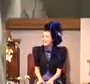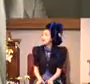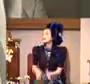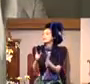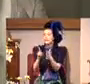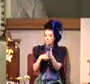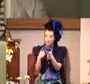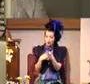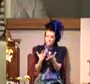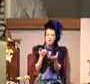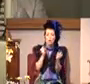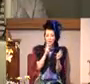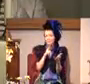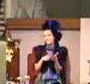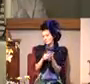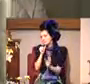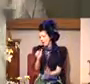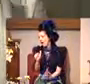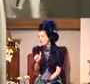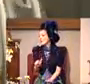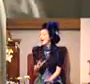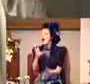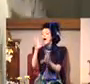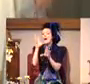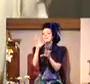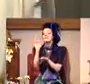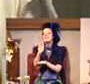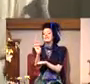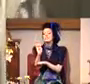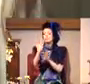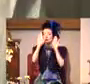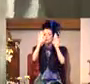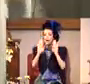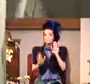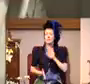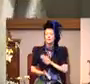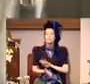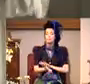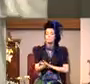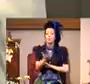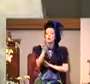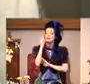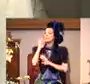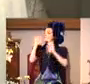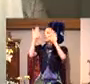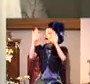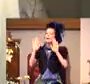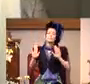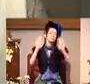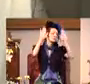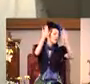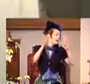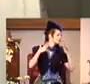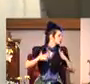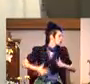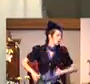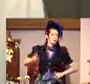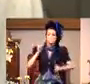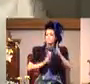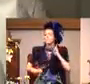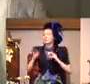sometimes. But I, you know, on Easter Sunday morning, when I look around at some of the fabulous, fabulous clothes that people wear,